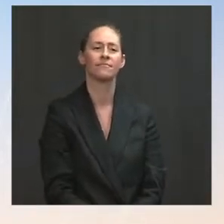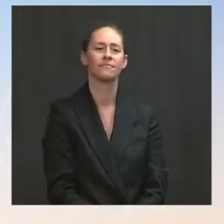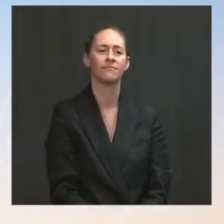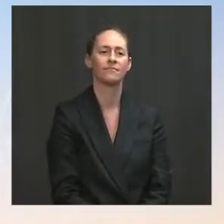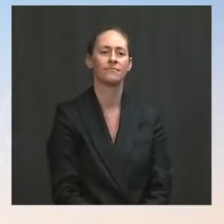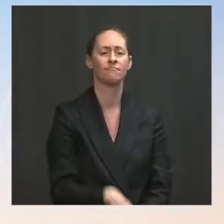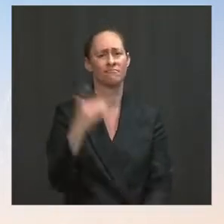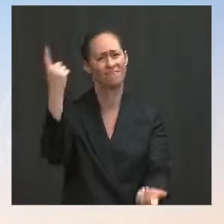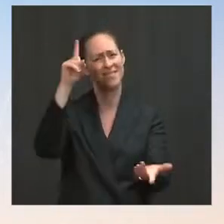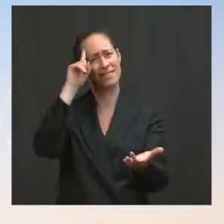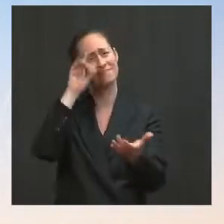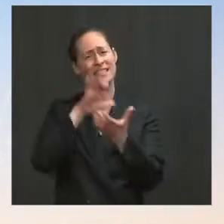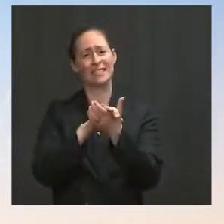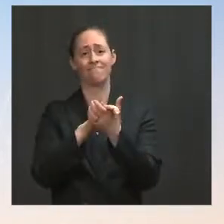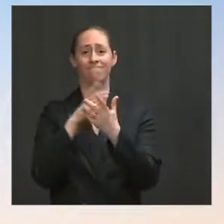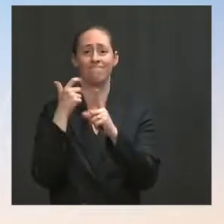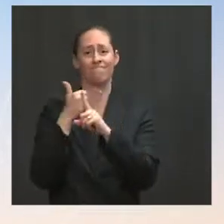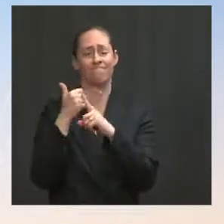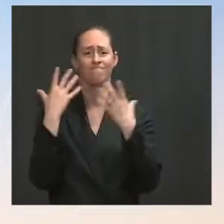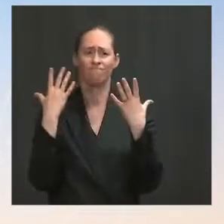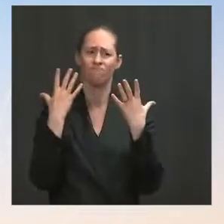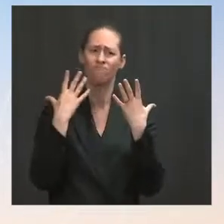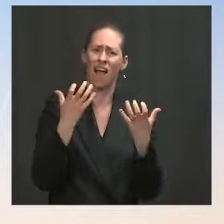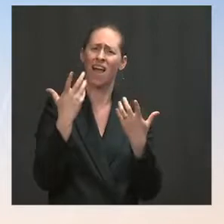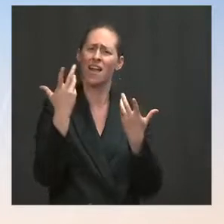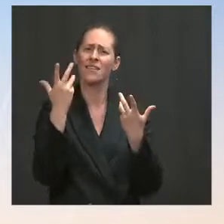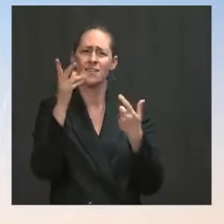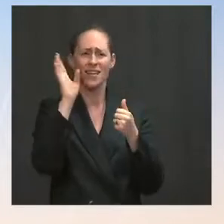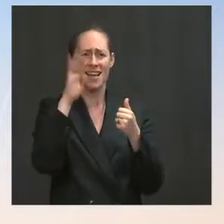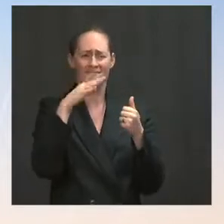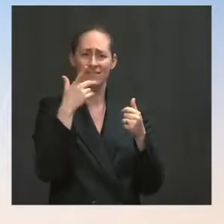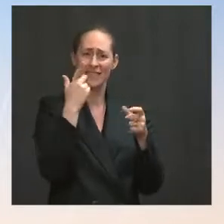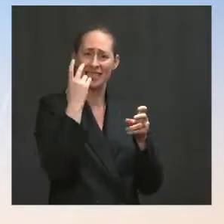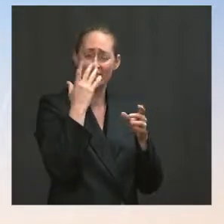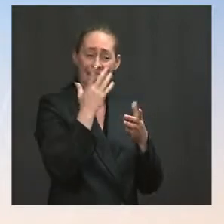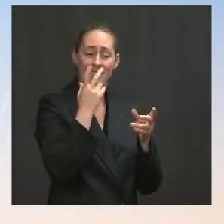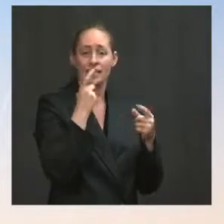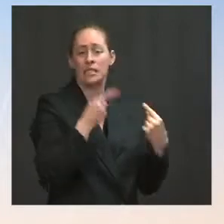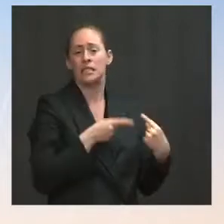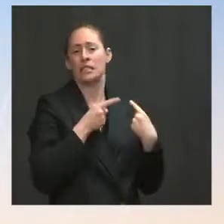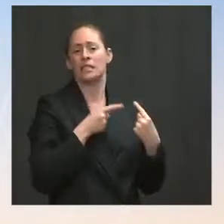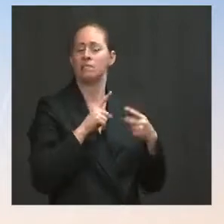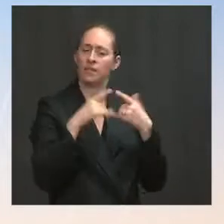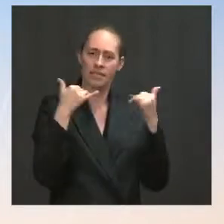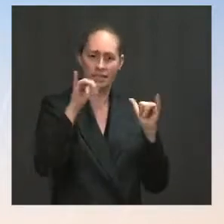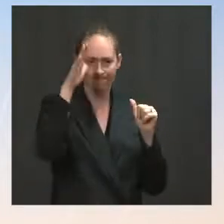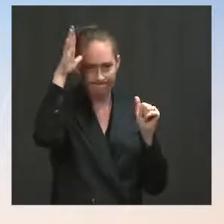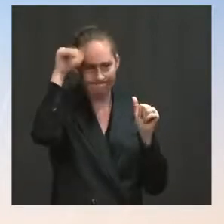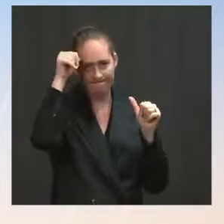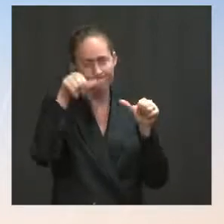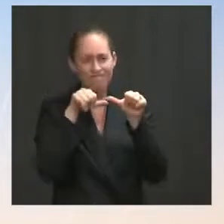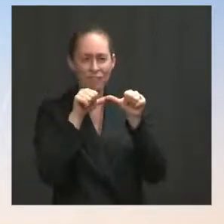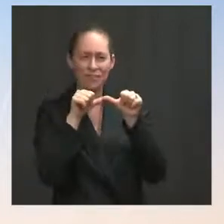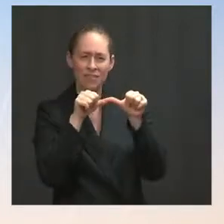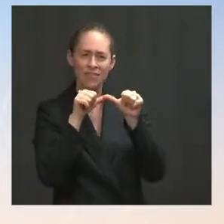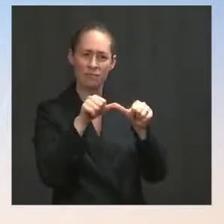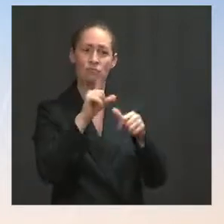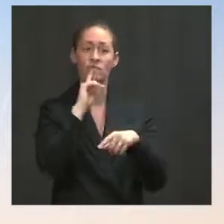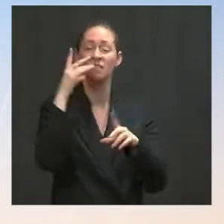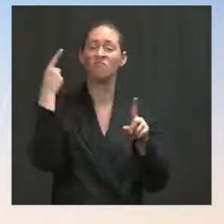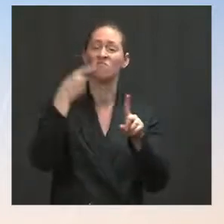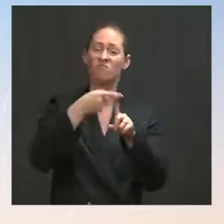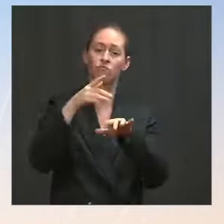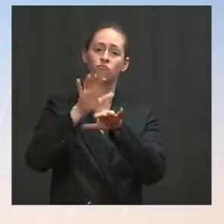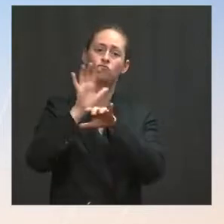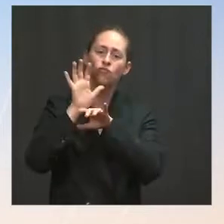fought against the odds to get hard things done before, that part of what you need to do is build a grassroots army across the country